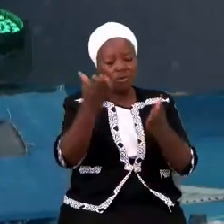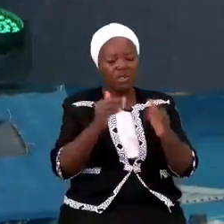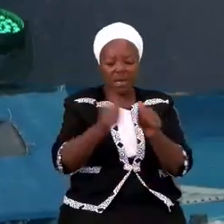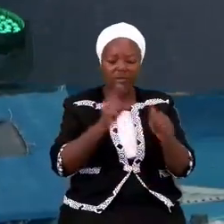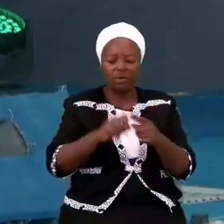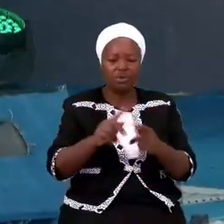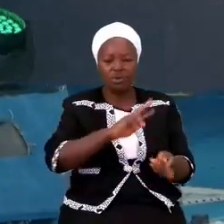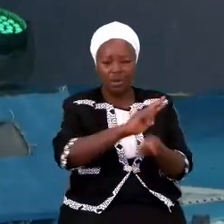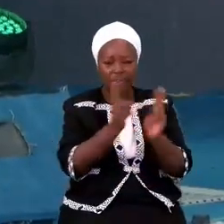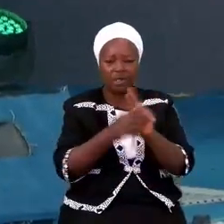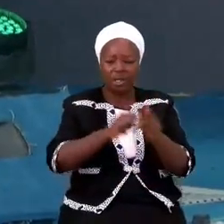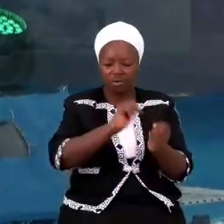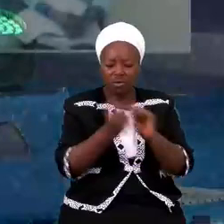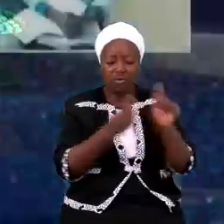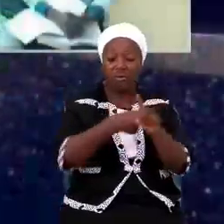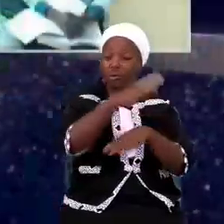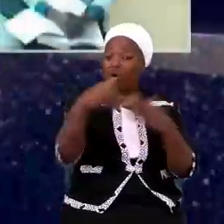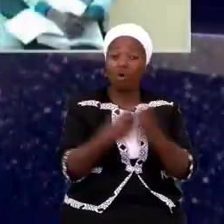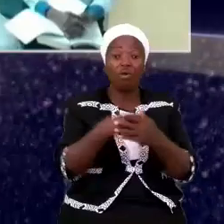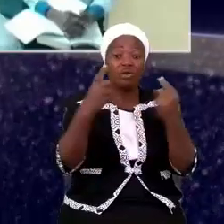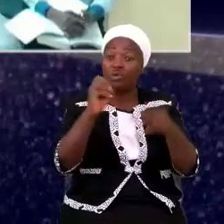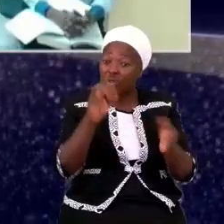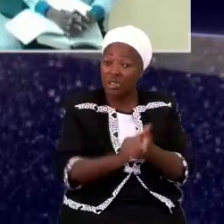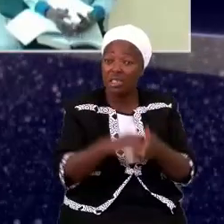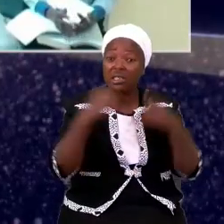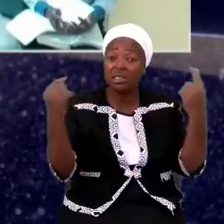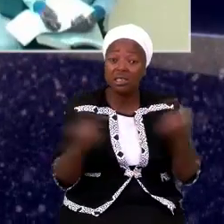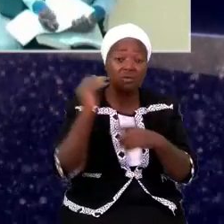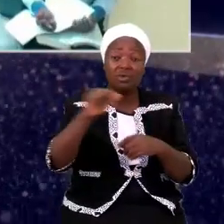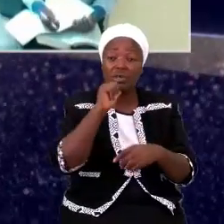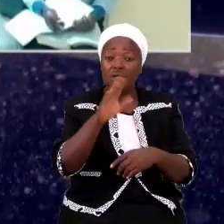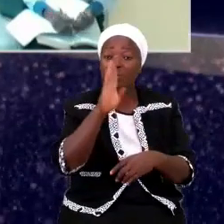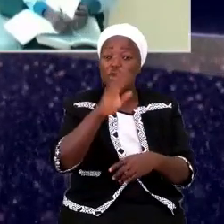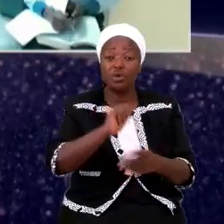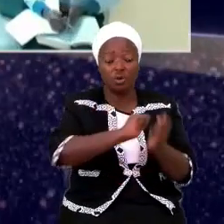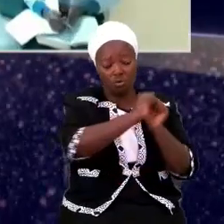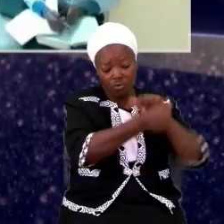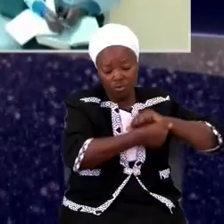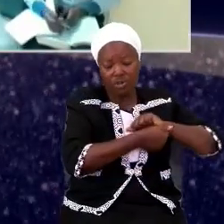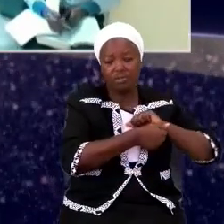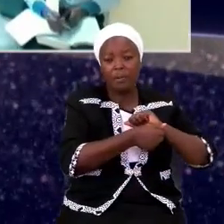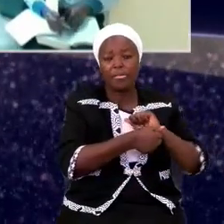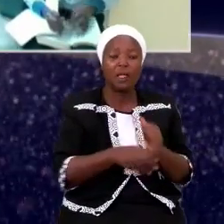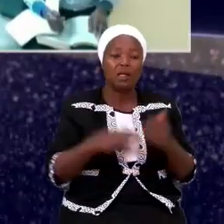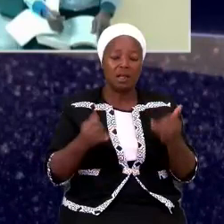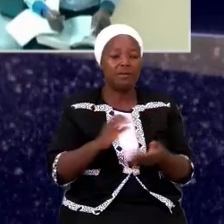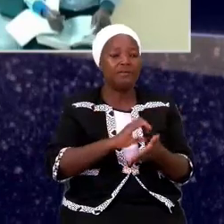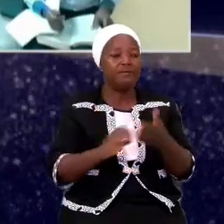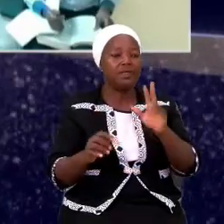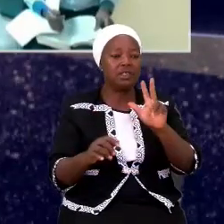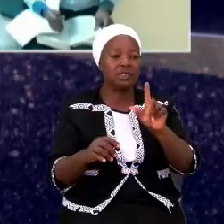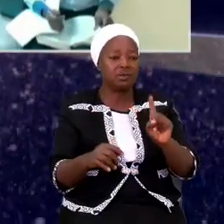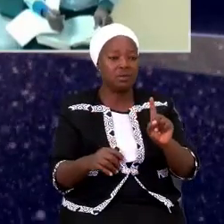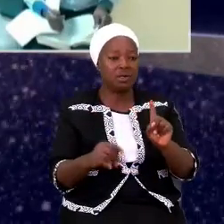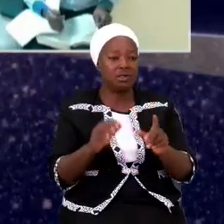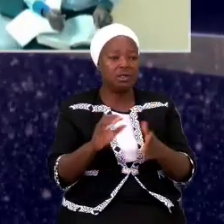your ruin. Look at verse 31. In verse 31, cast away from you all your transgressions. We